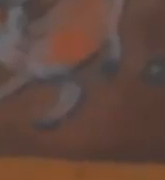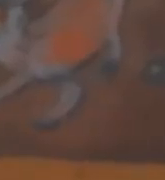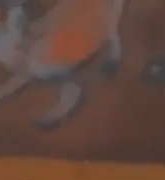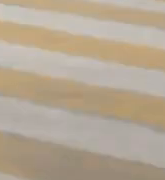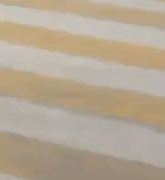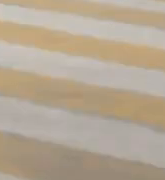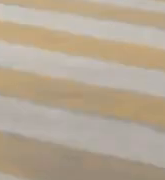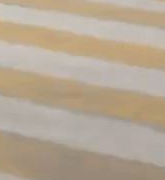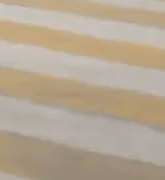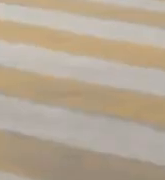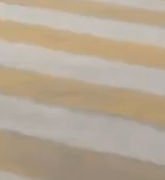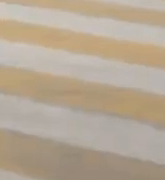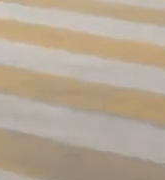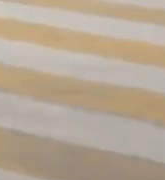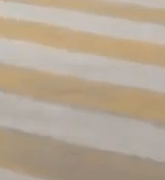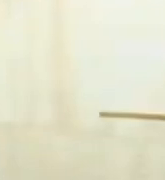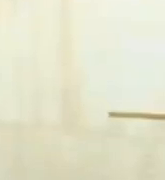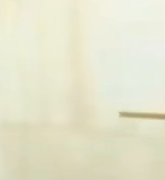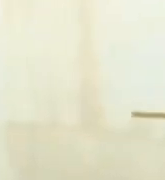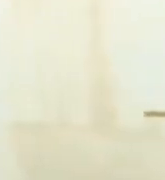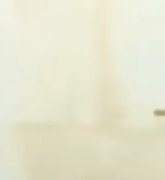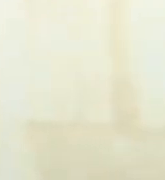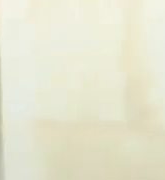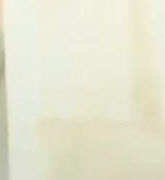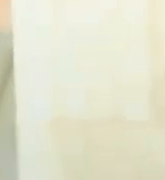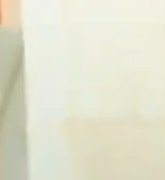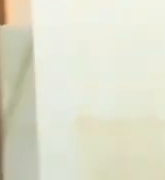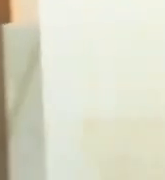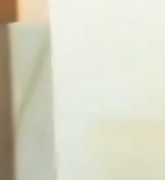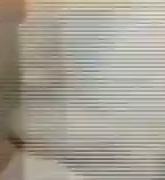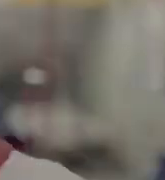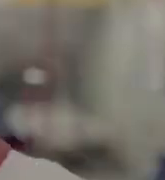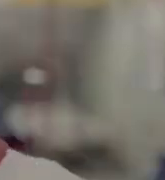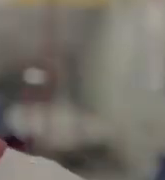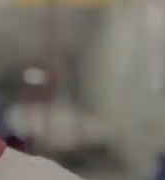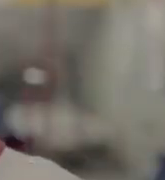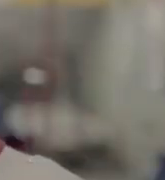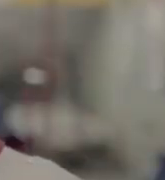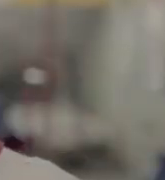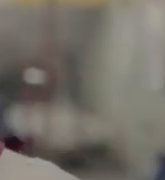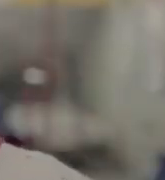motivate by example and always showing what is possible.